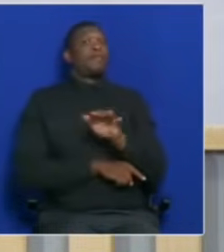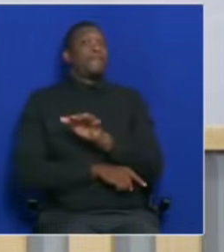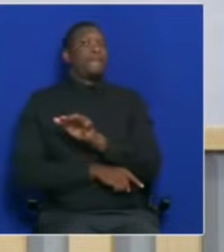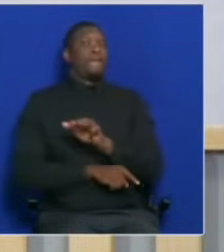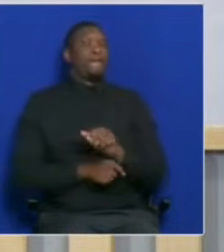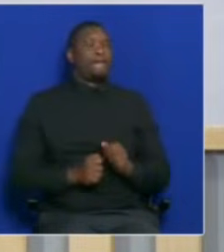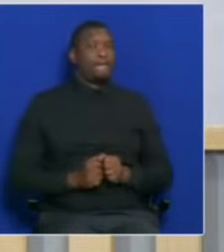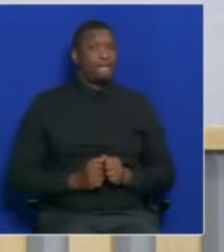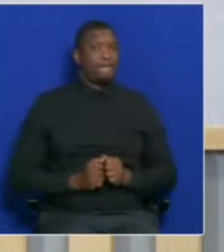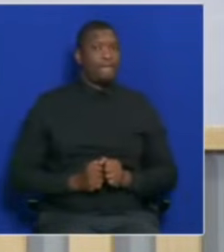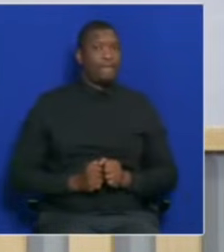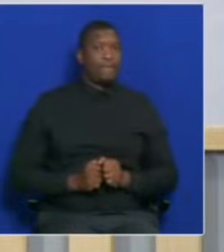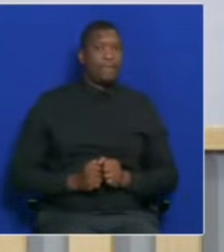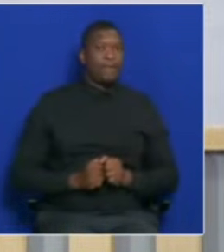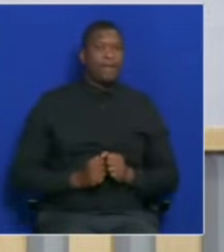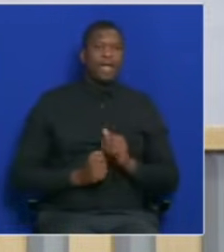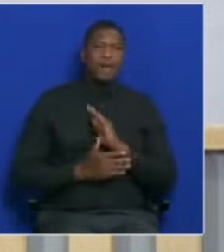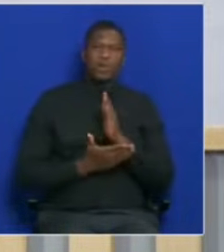I'm not sure I understand.